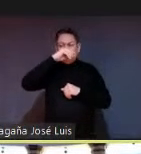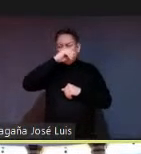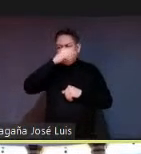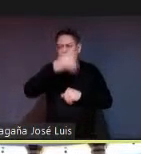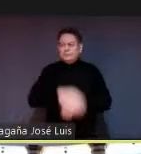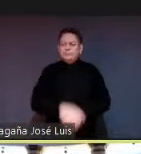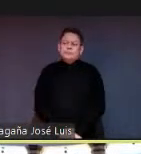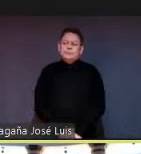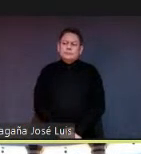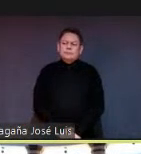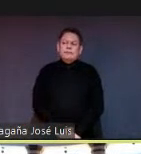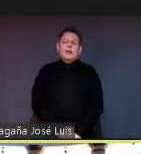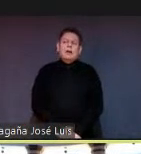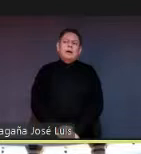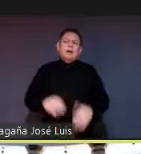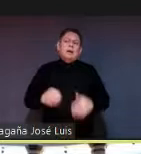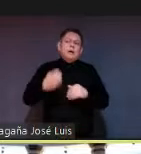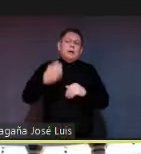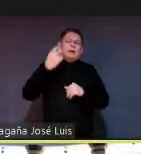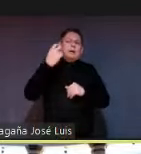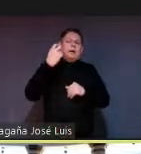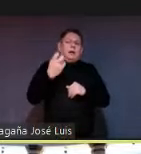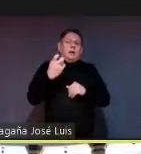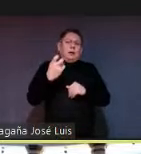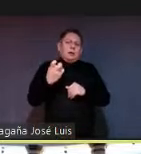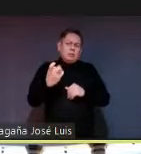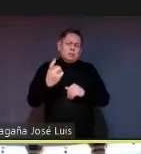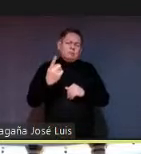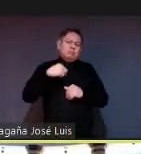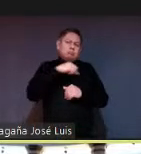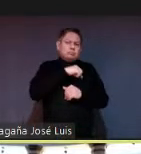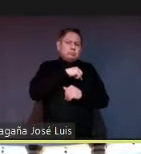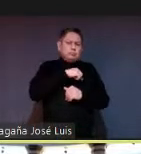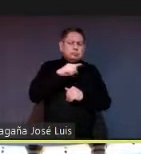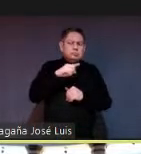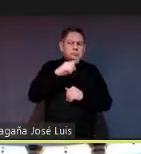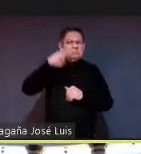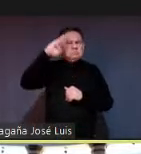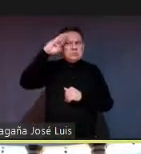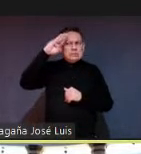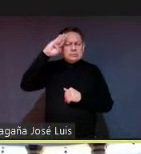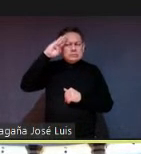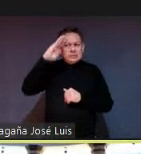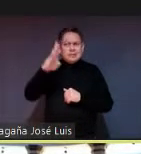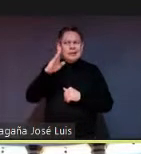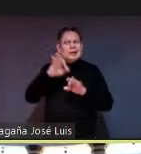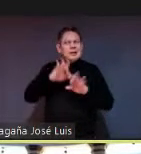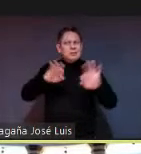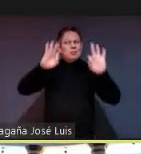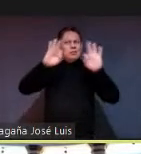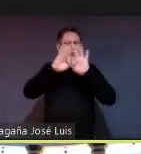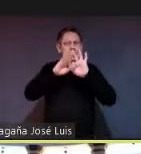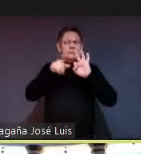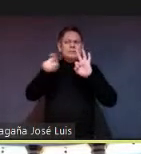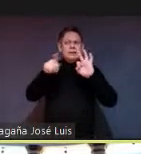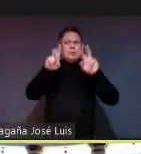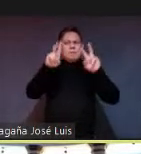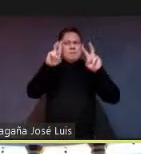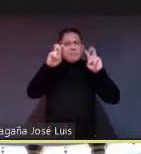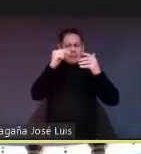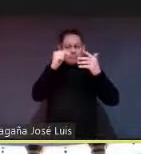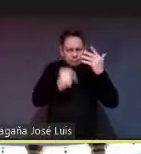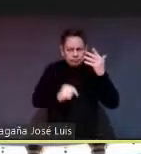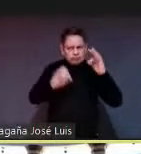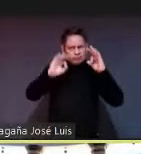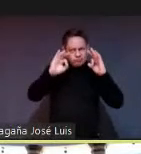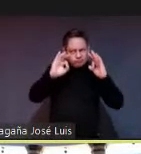educational culture. And these are the components of the new educational model that include assessment, a curriculum for